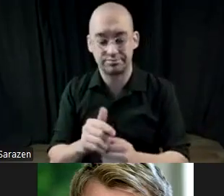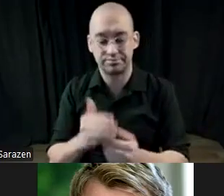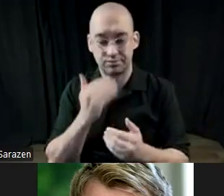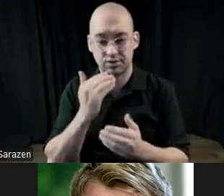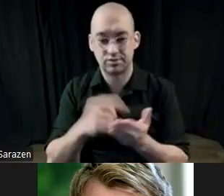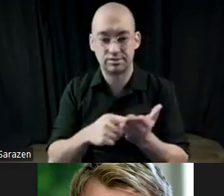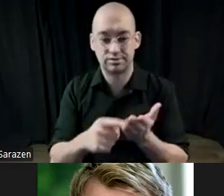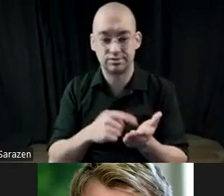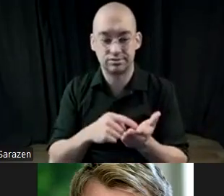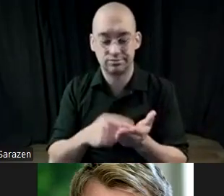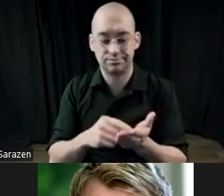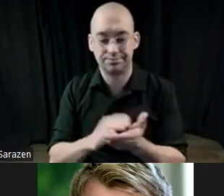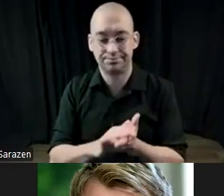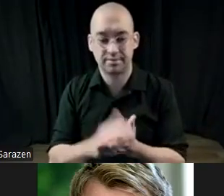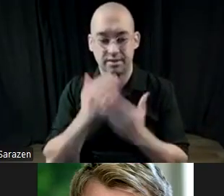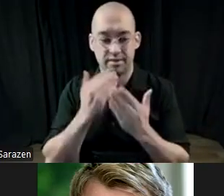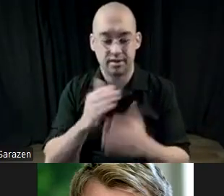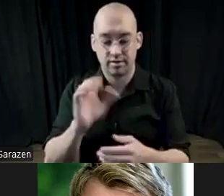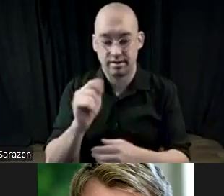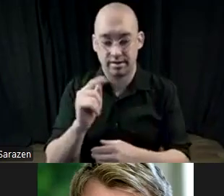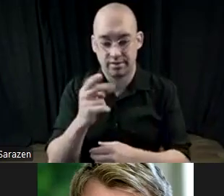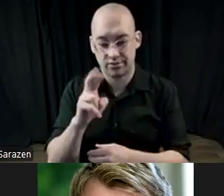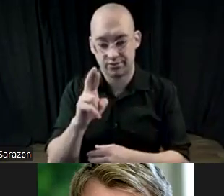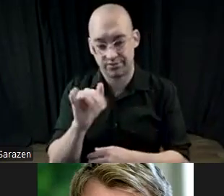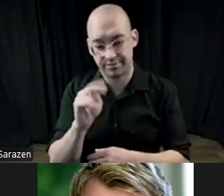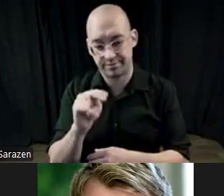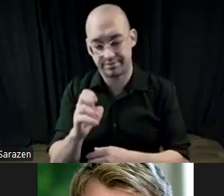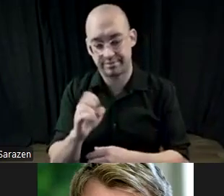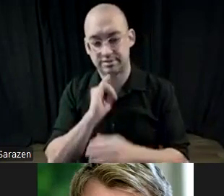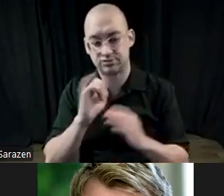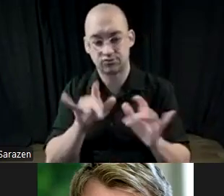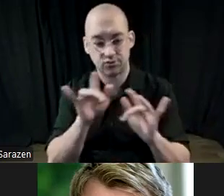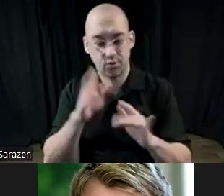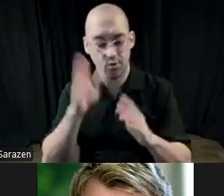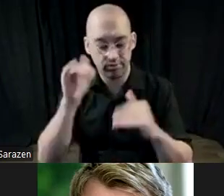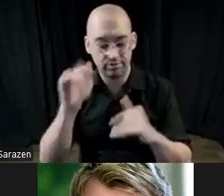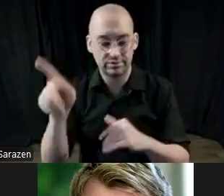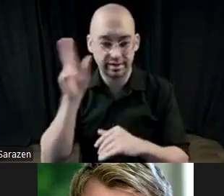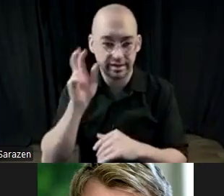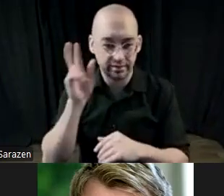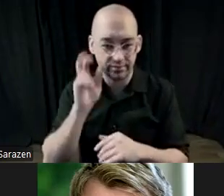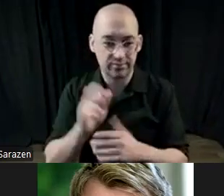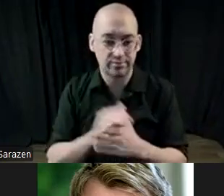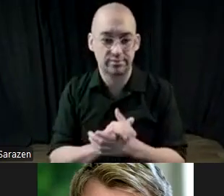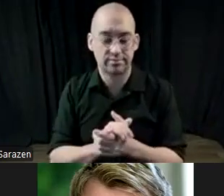initiatives. So thanks to Catherine. It is recorded. Hopefully she'll hear it.